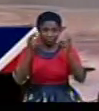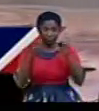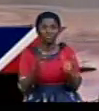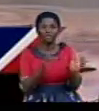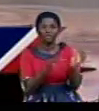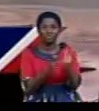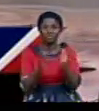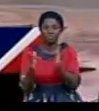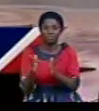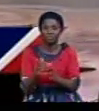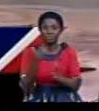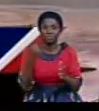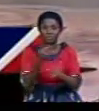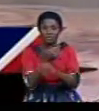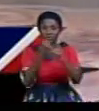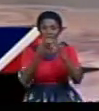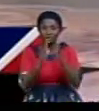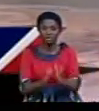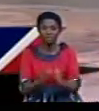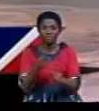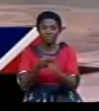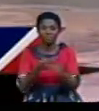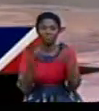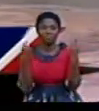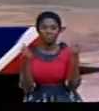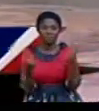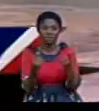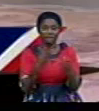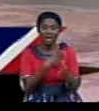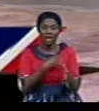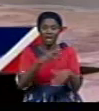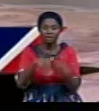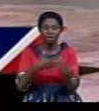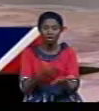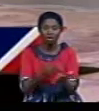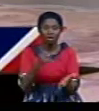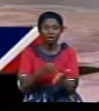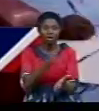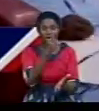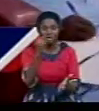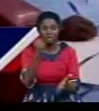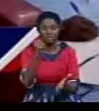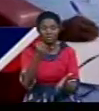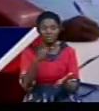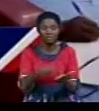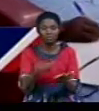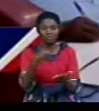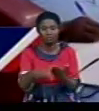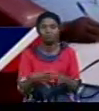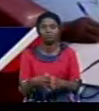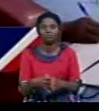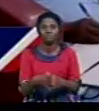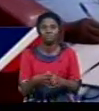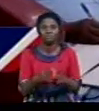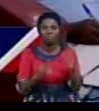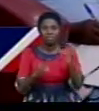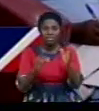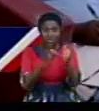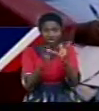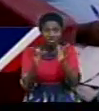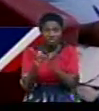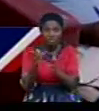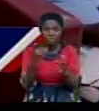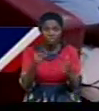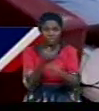sin and all its consequences Jesus the Savior from sin